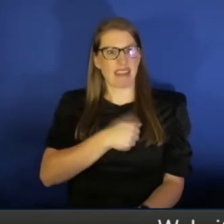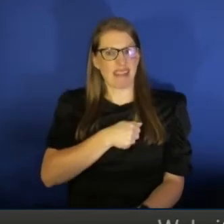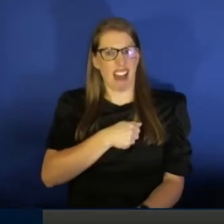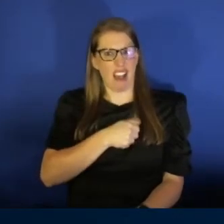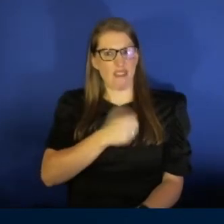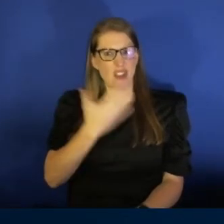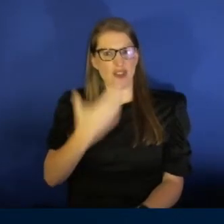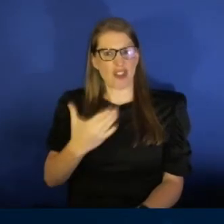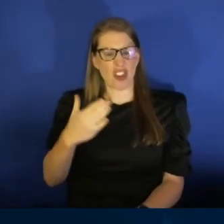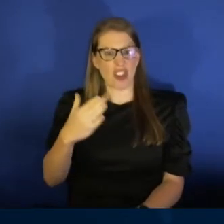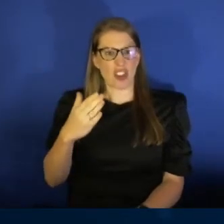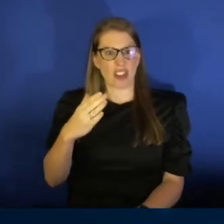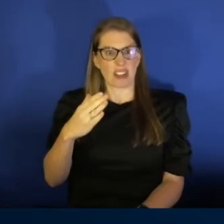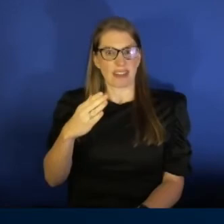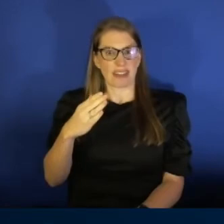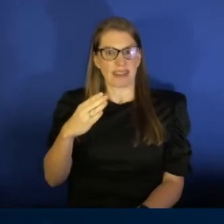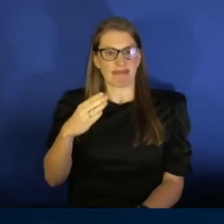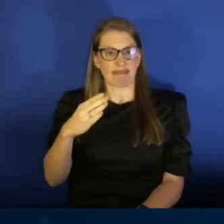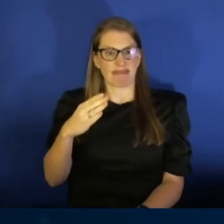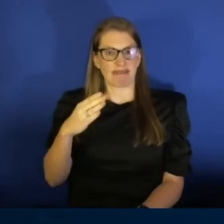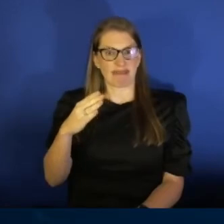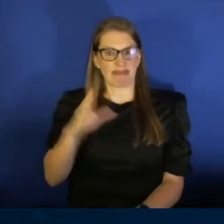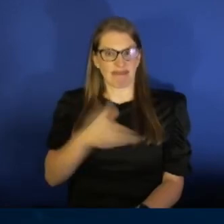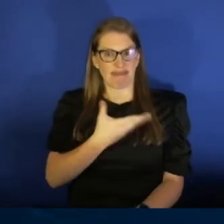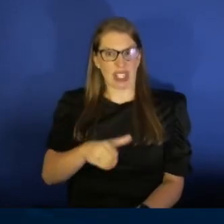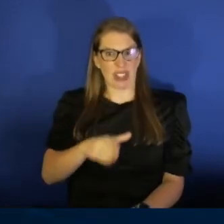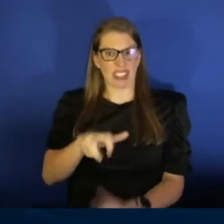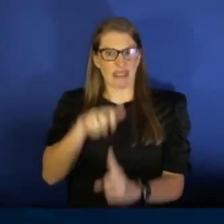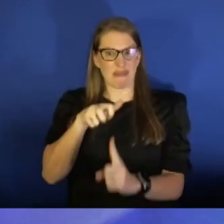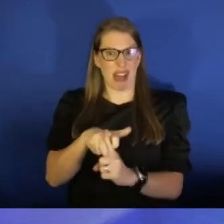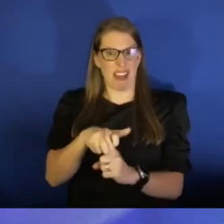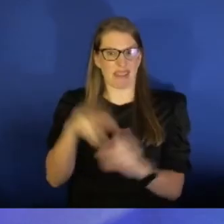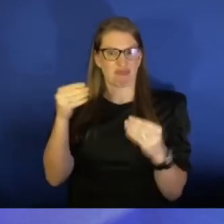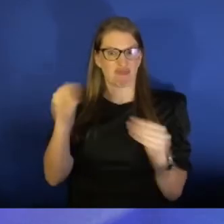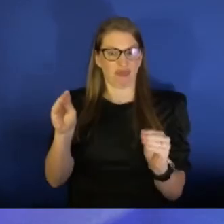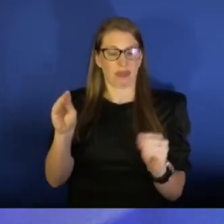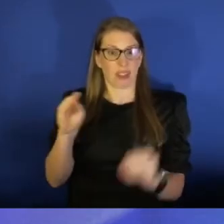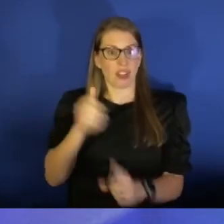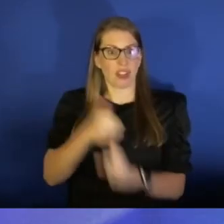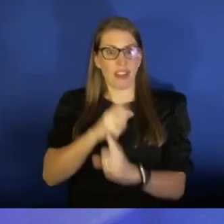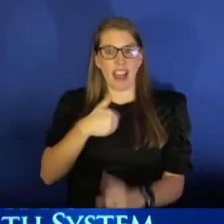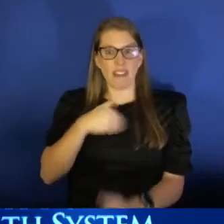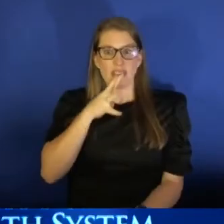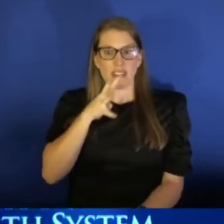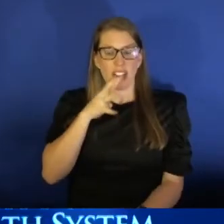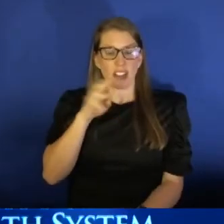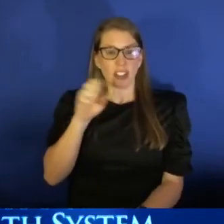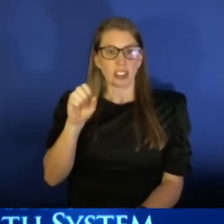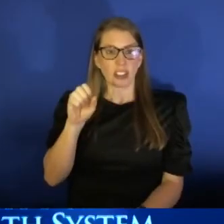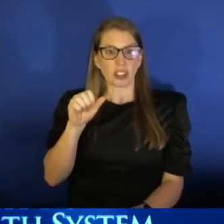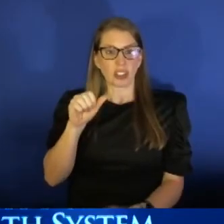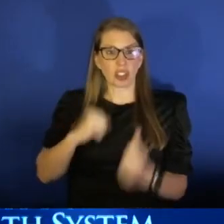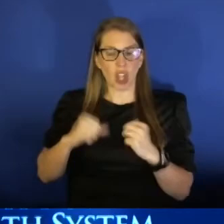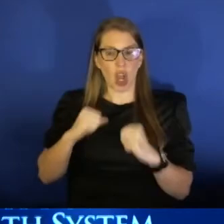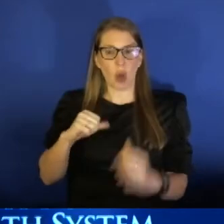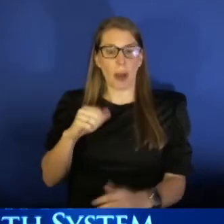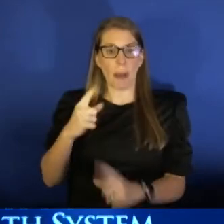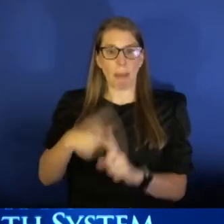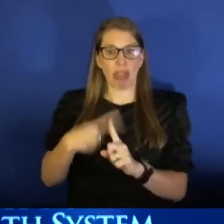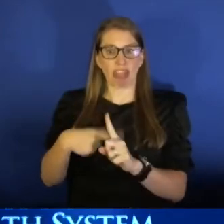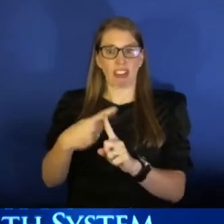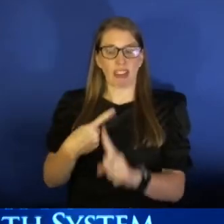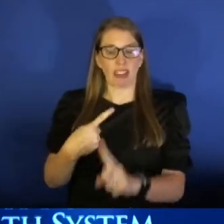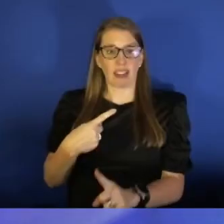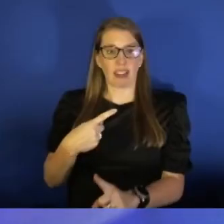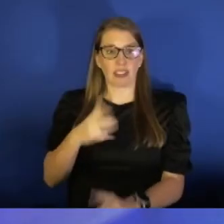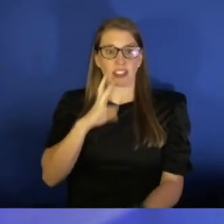plug right here on the Morning Medical Update. That's fantastic. So wait, you have a talk show? Yes, I'm going to be doing a monthly talk show. I've You got a better 3-month... invite me on. Yeah,